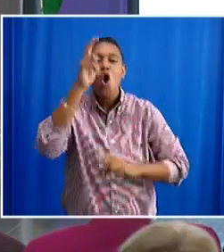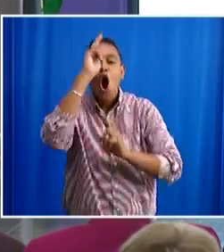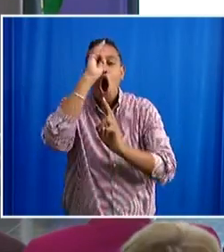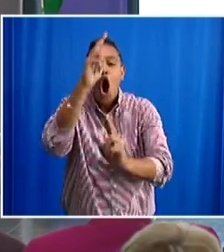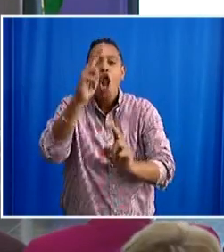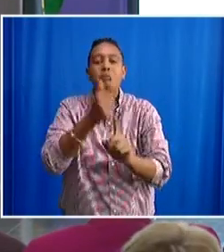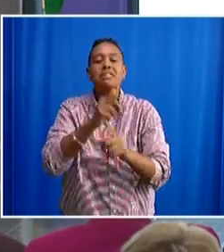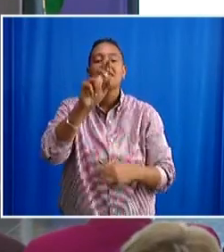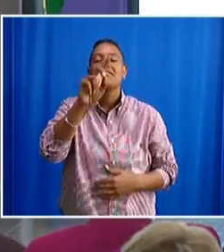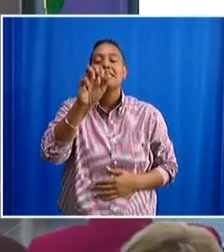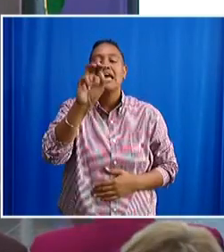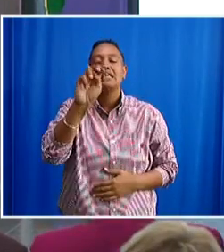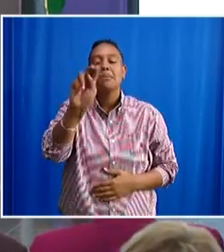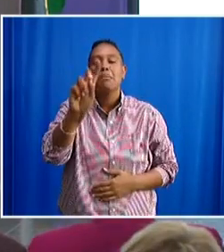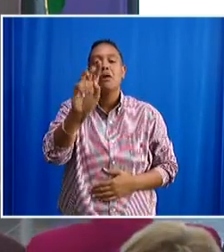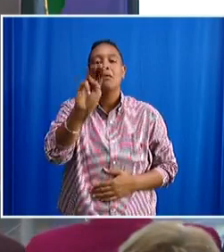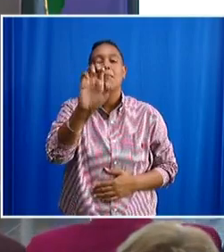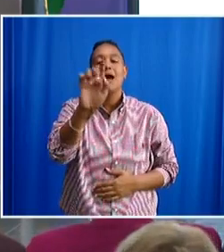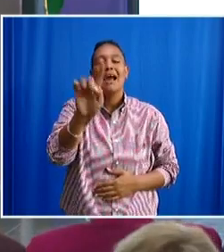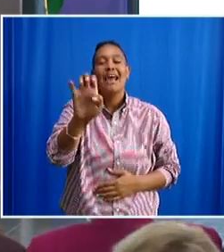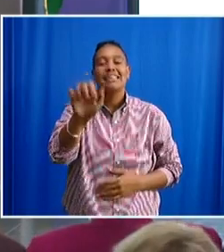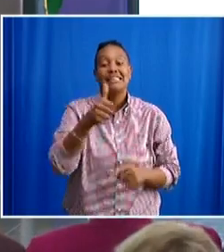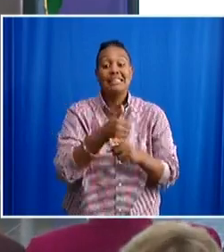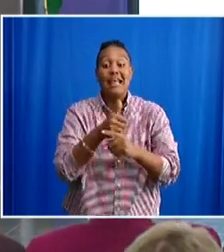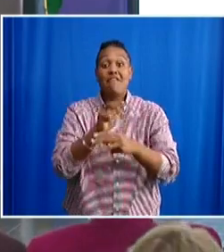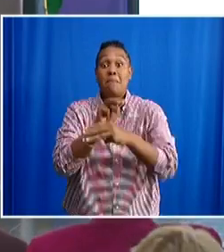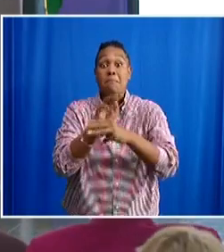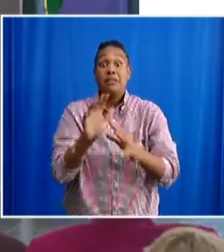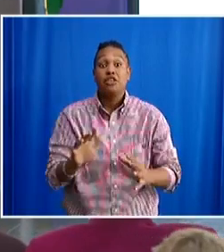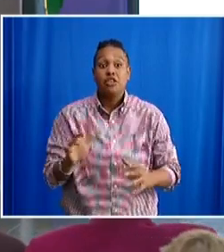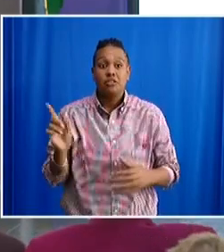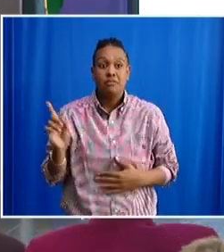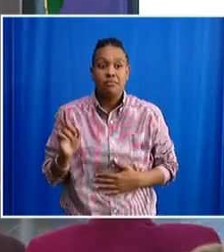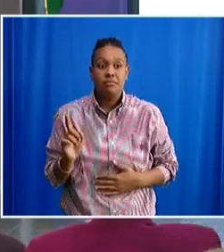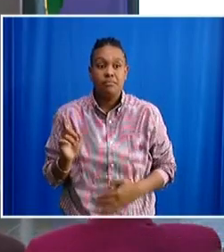Honorable Desmond McKenzie, Minister.